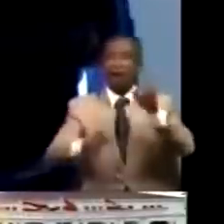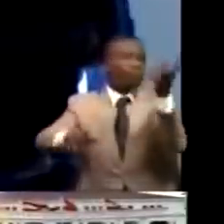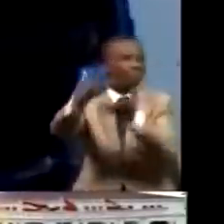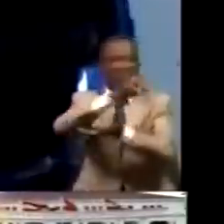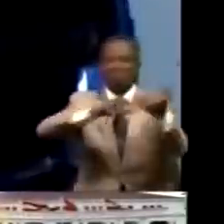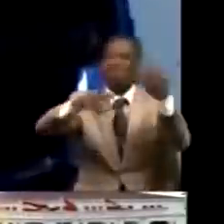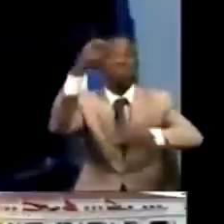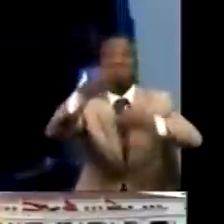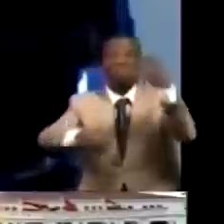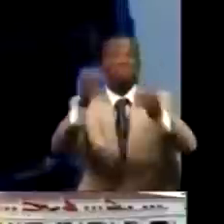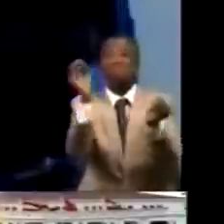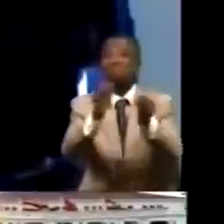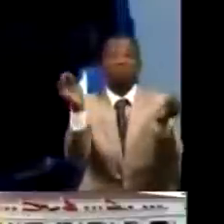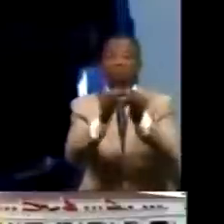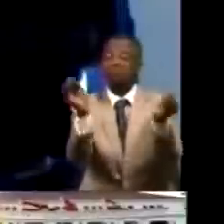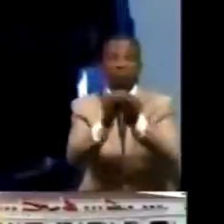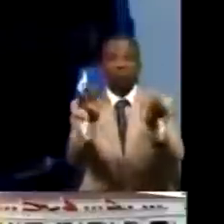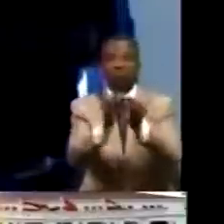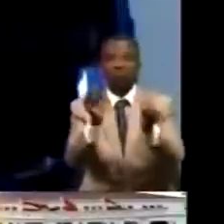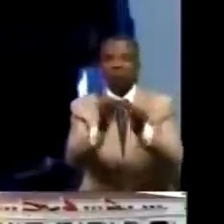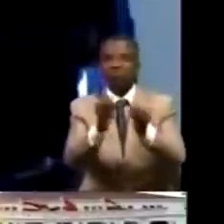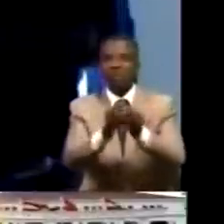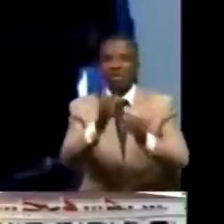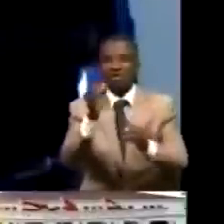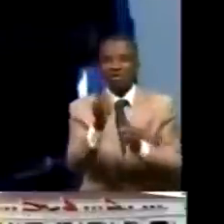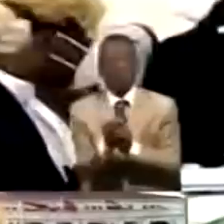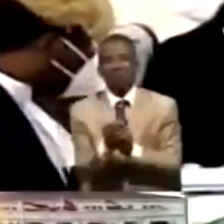Even though we had issues. Thank you. With some of the summary sheets.